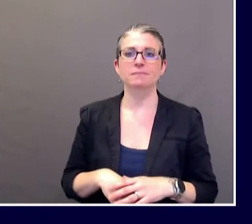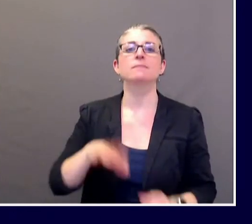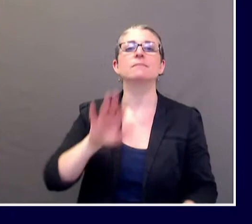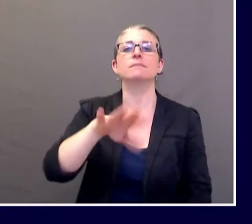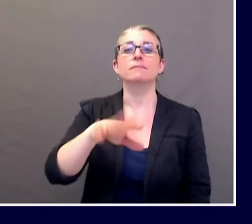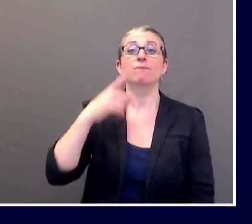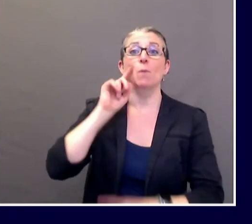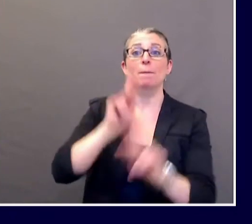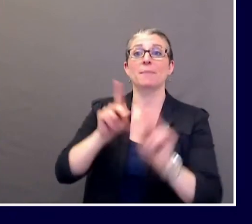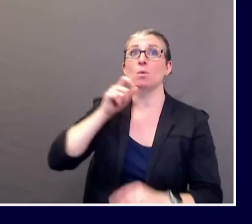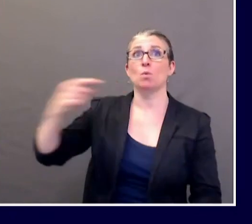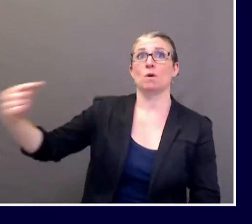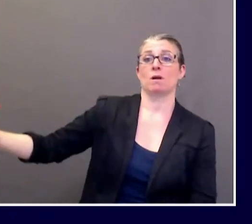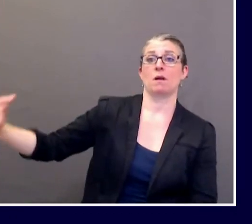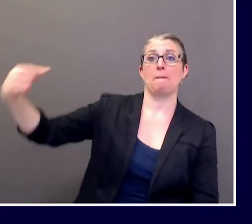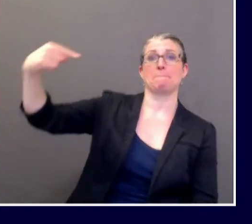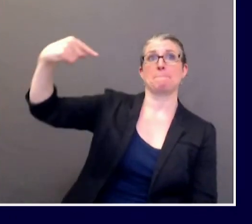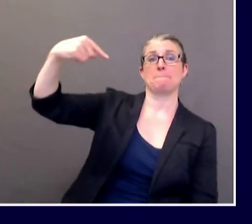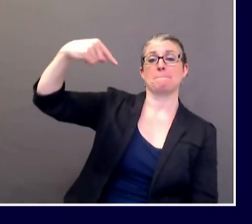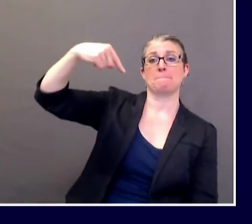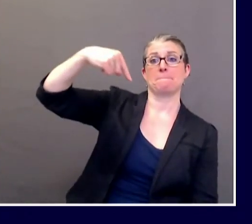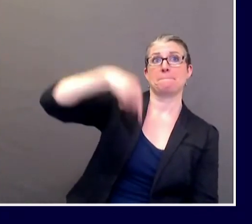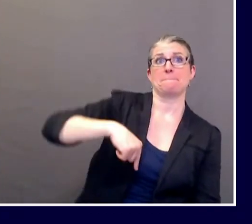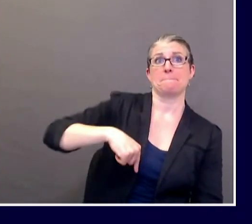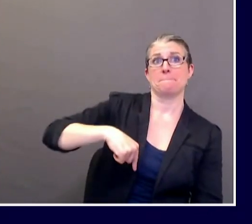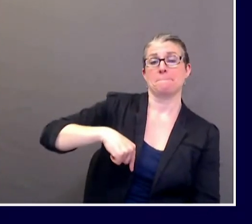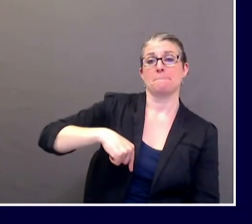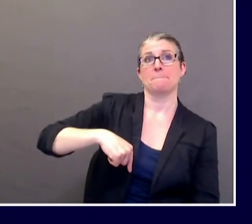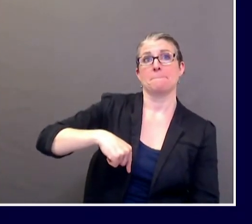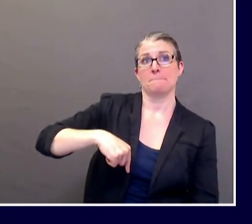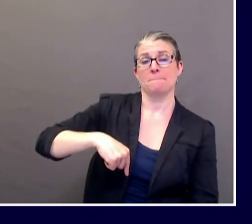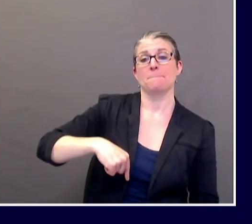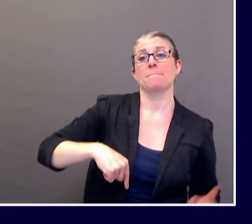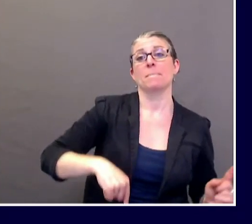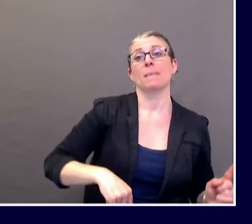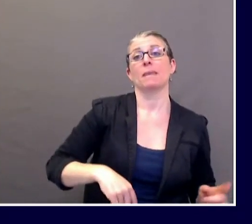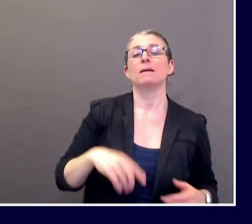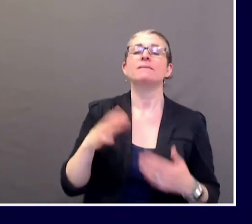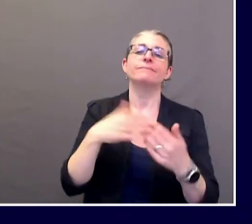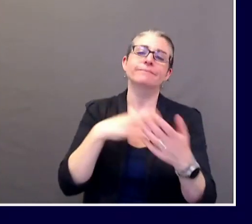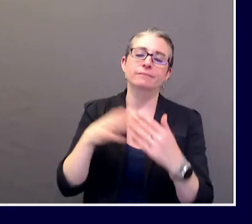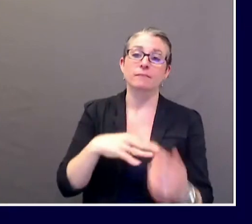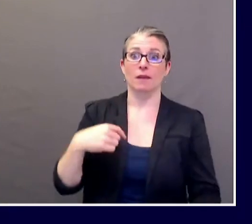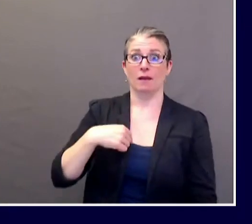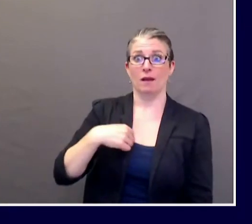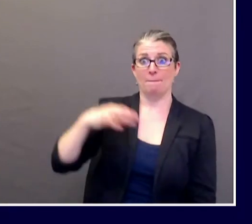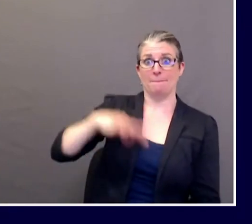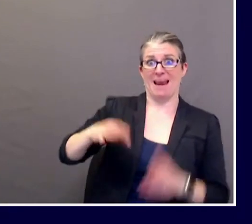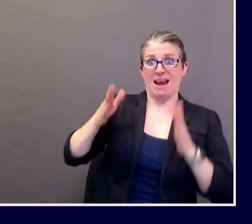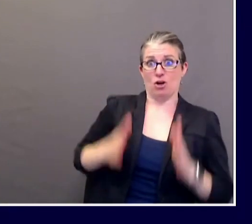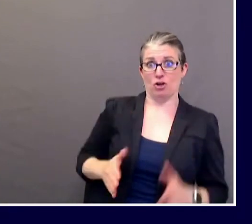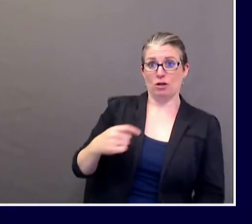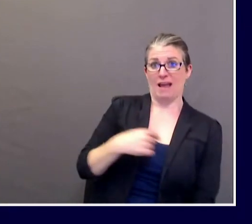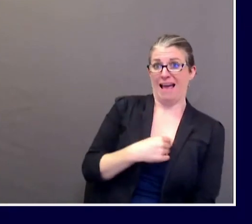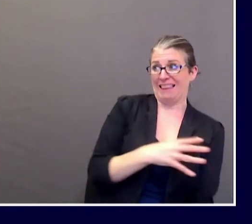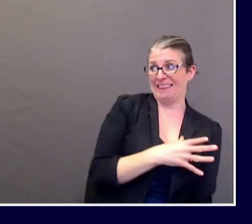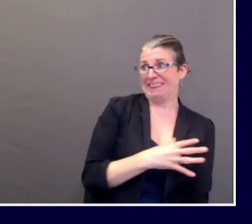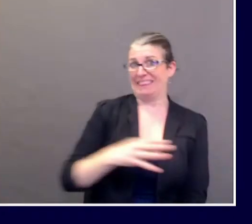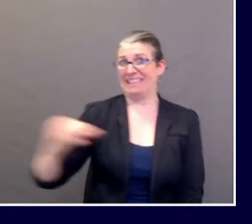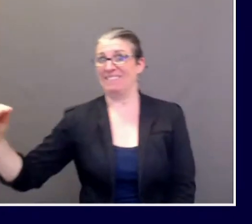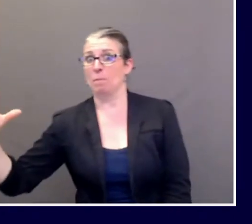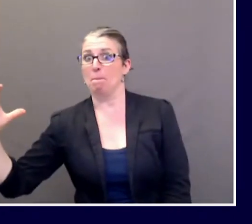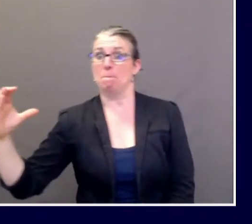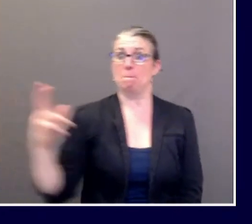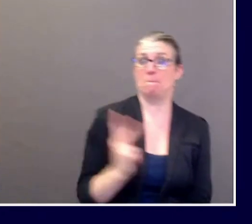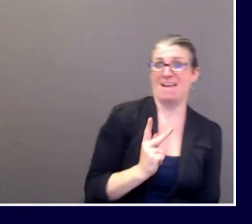are a Maine person who has gone to another state for a vacation and are now coming back, or if you're a full-time